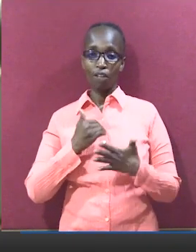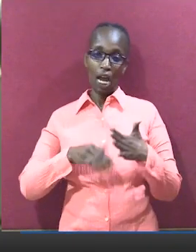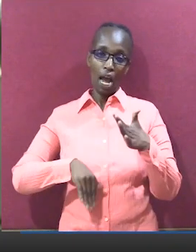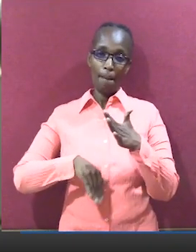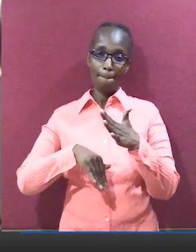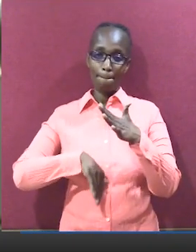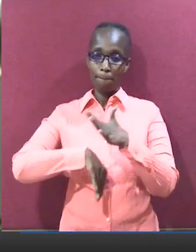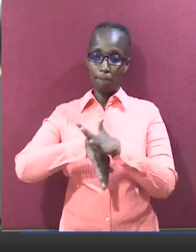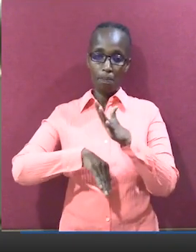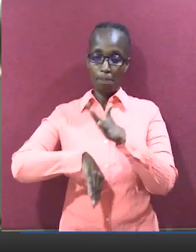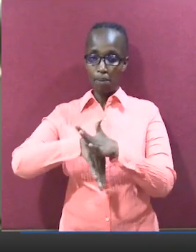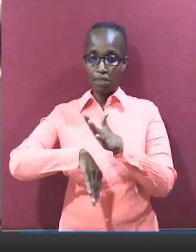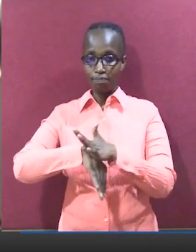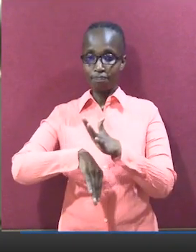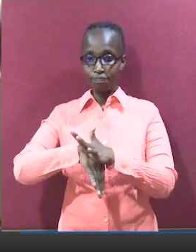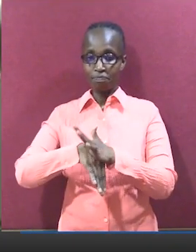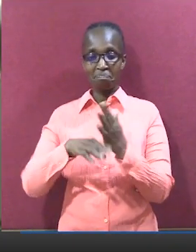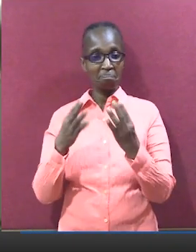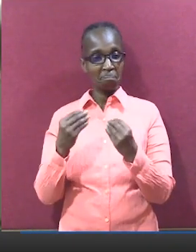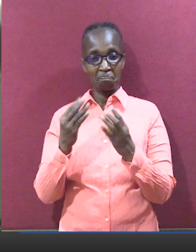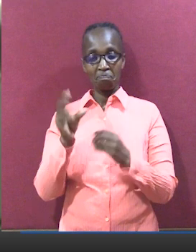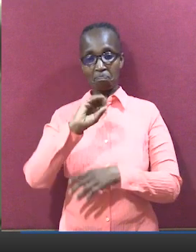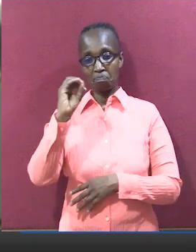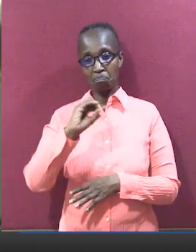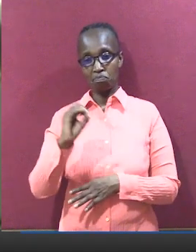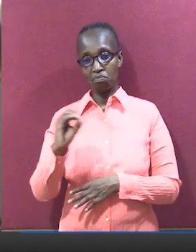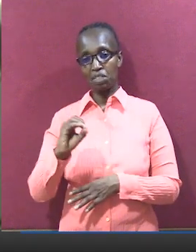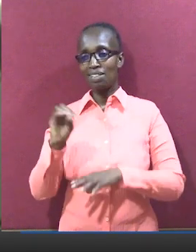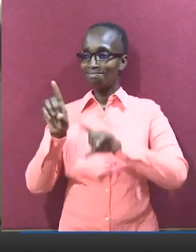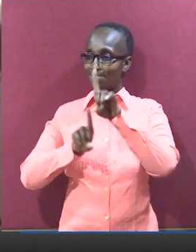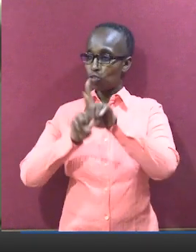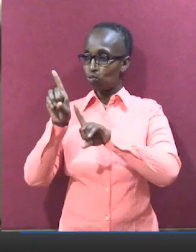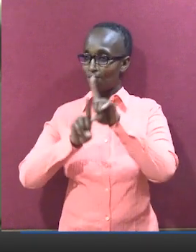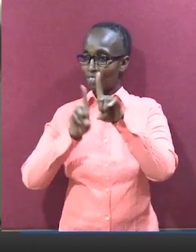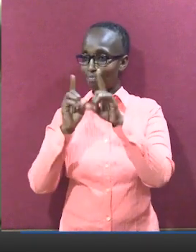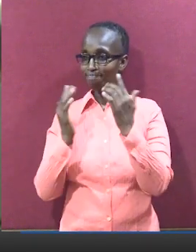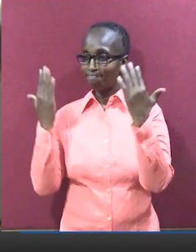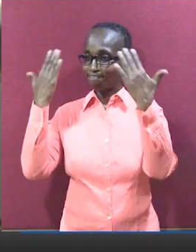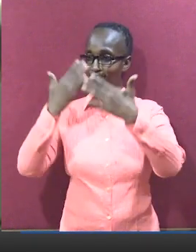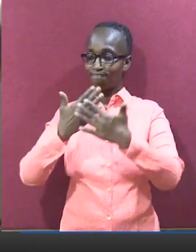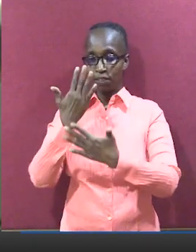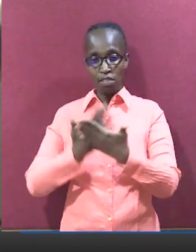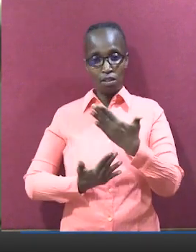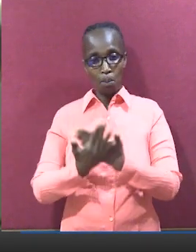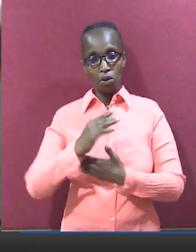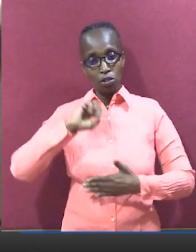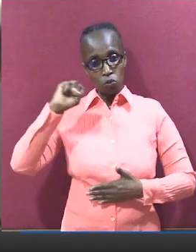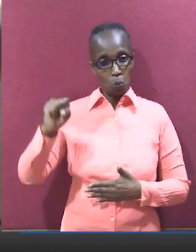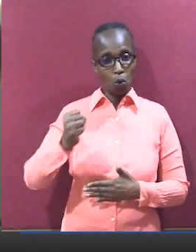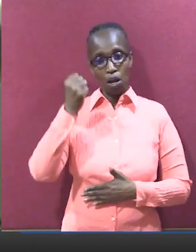On Sunday we had a league match away, so haikuwa rahisi. You have to travel,